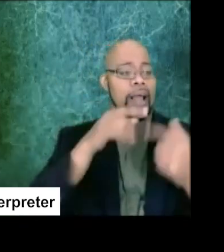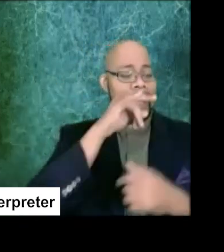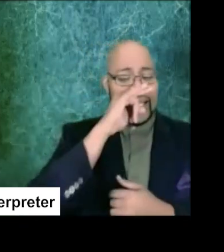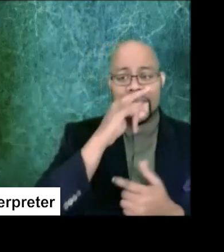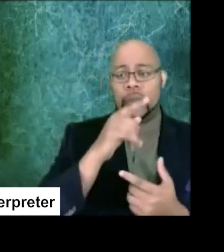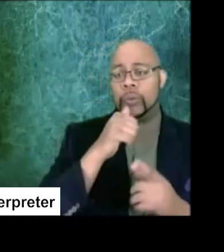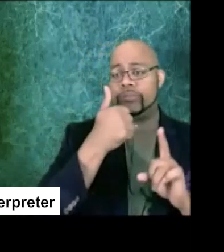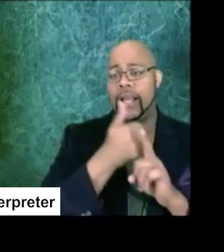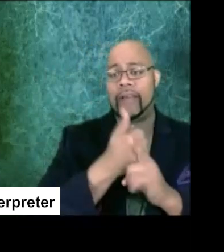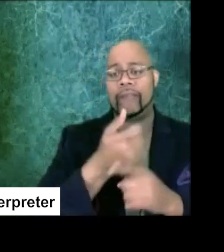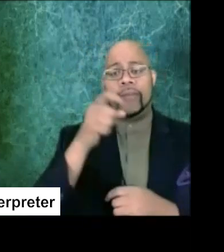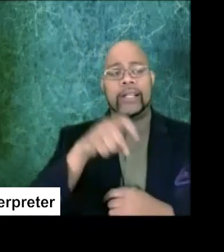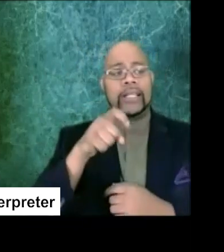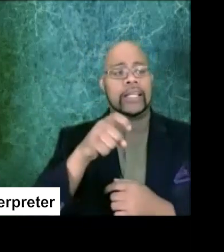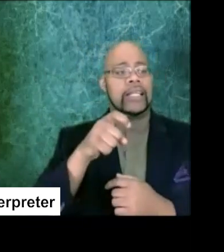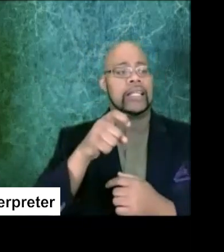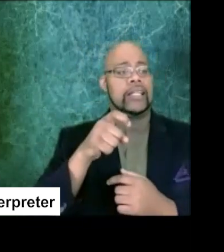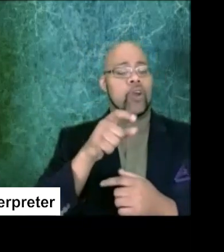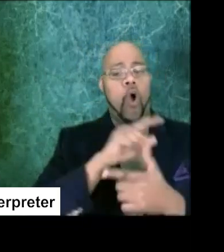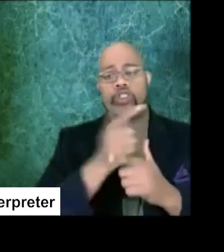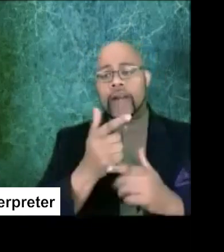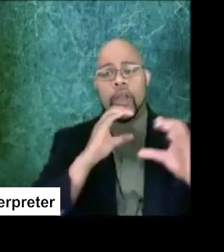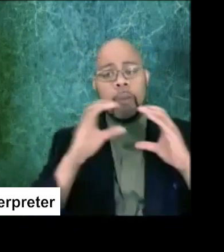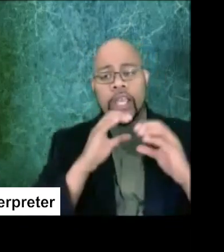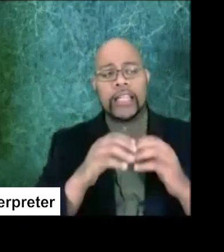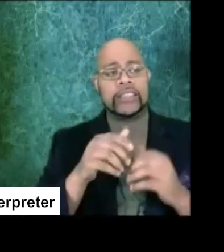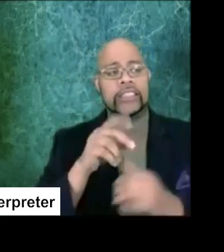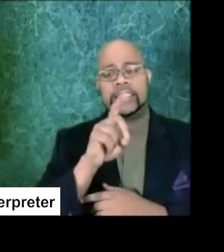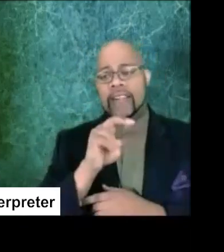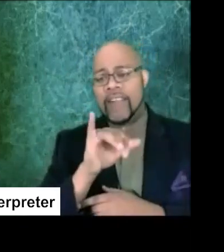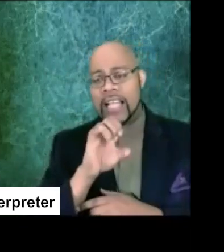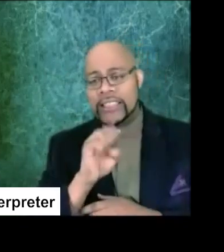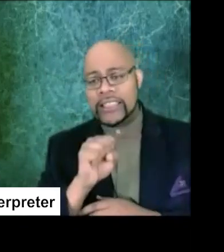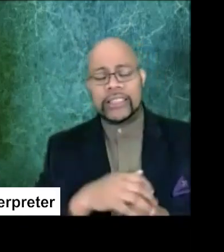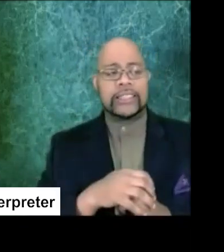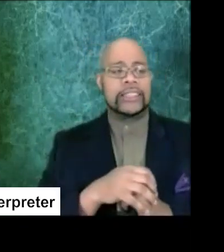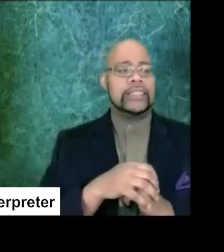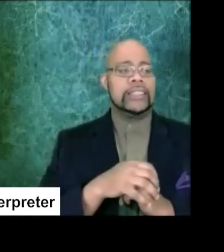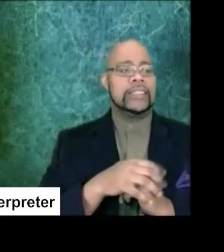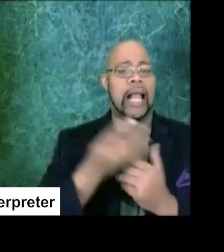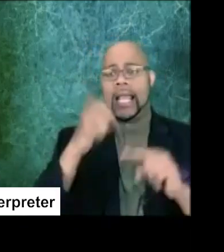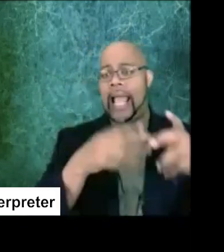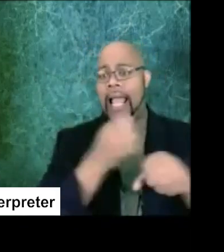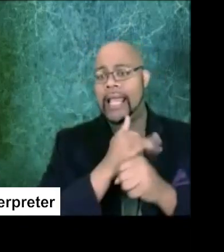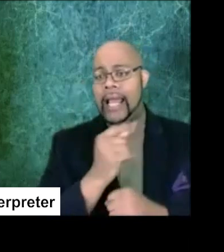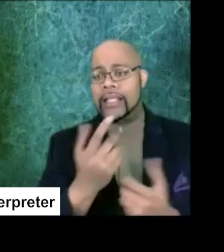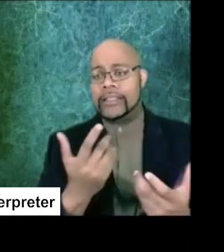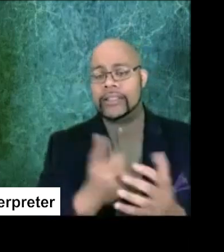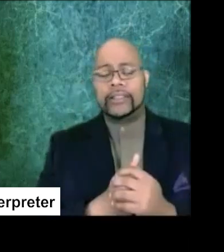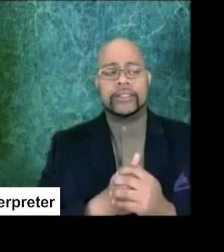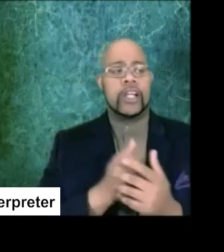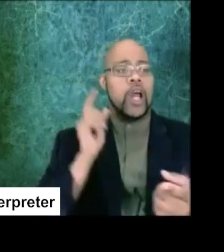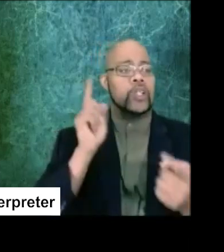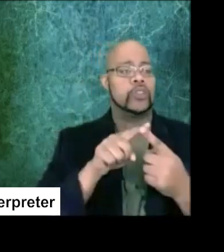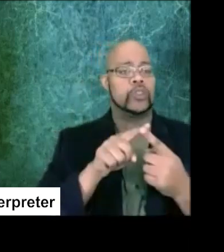who need augmentative and alternative communication devices and can't get them until they